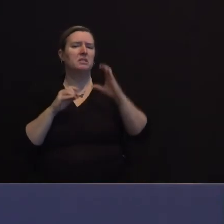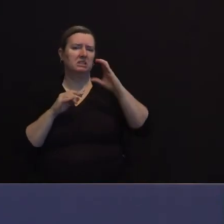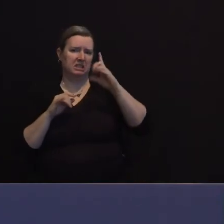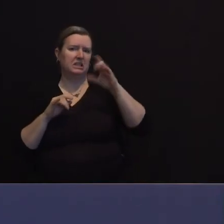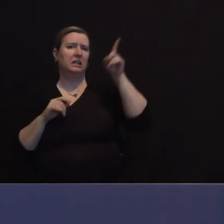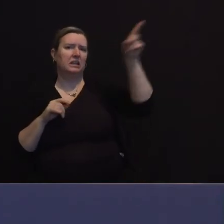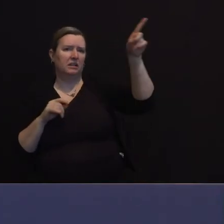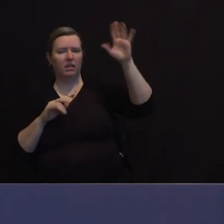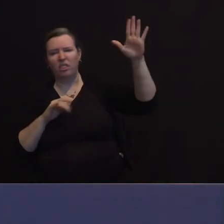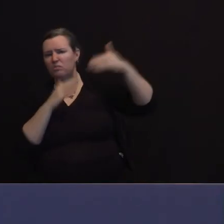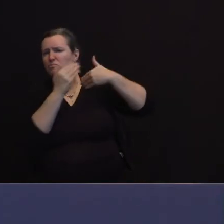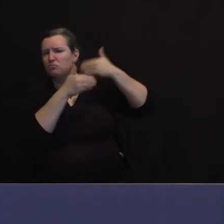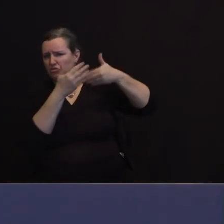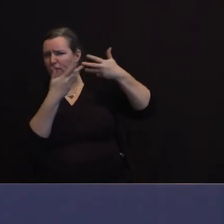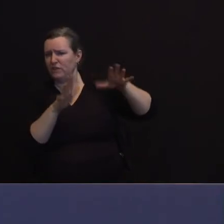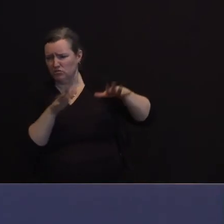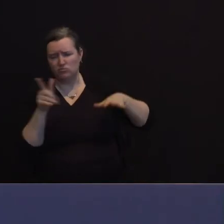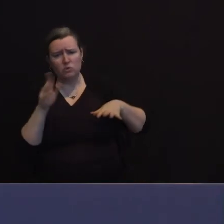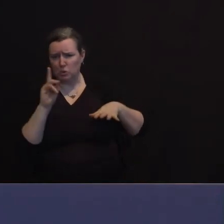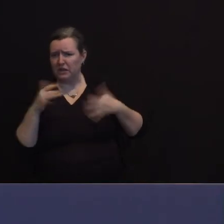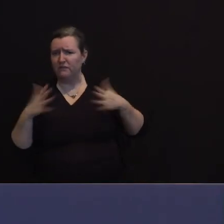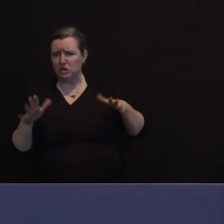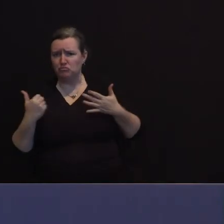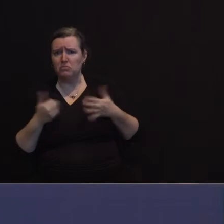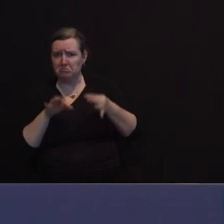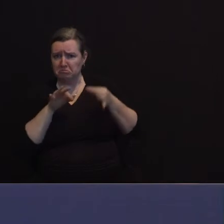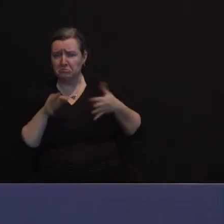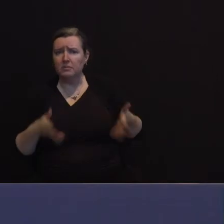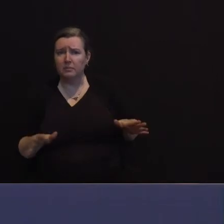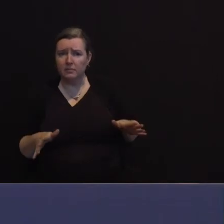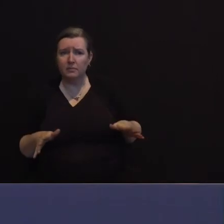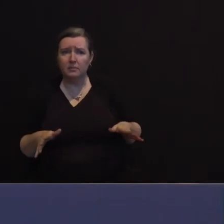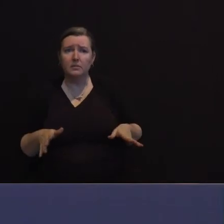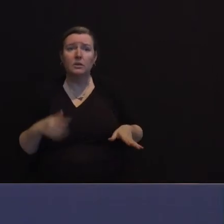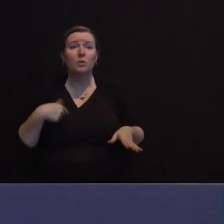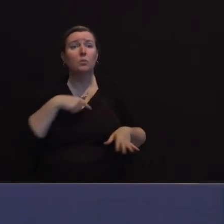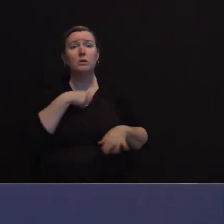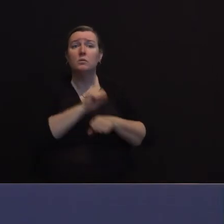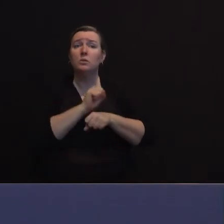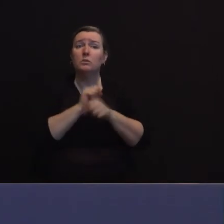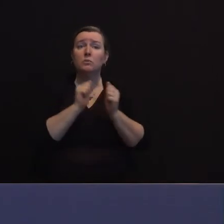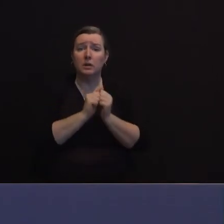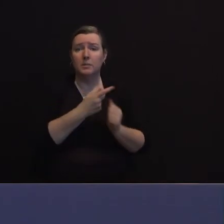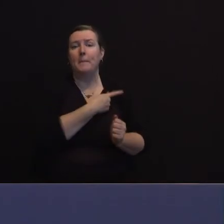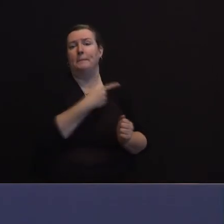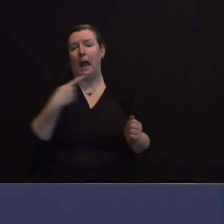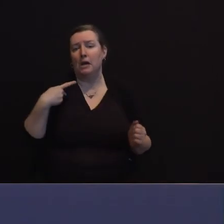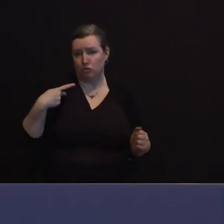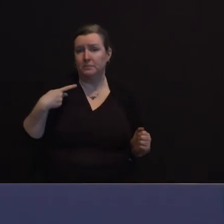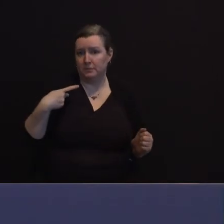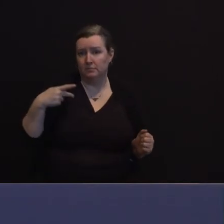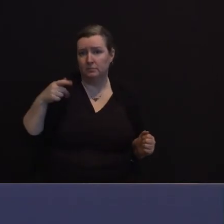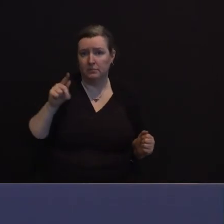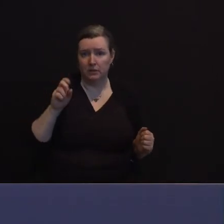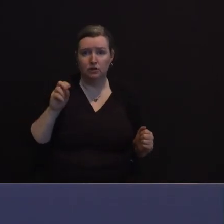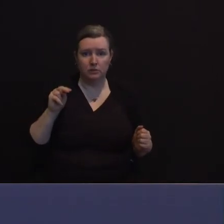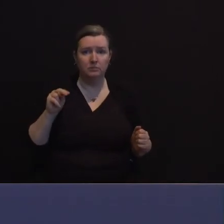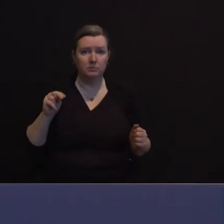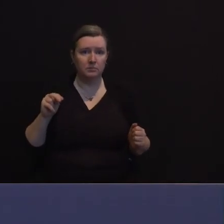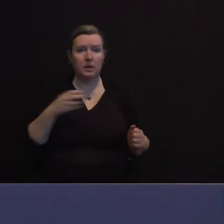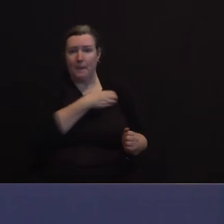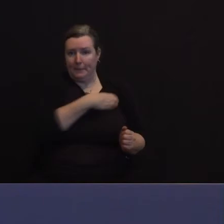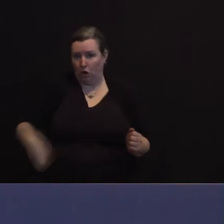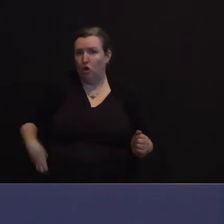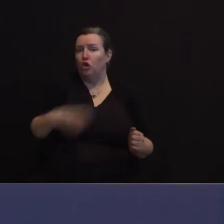Listen, we don't want, and we've worked with the Patterson team, and the mayor is a great leader, and we are very close to him and